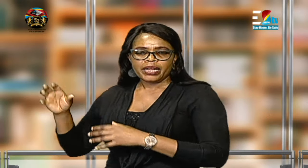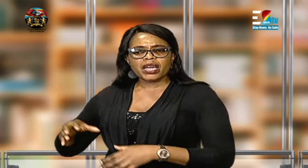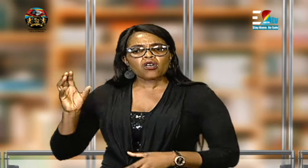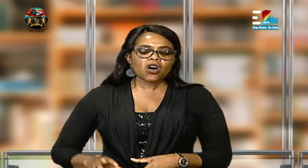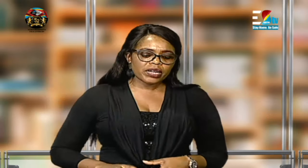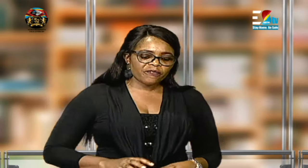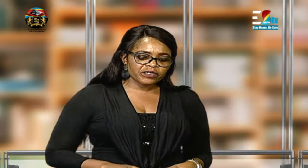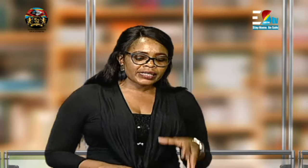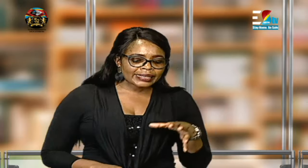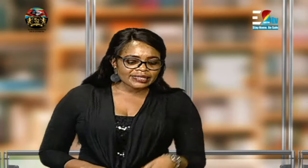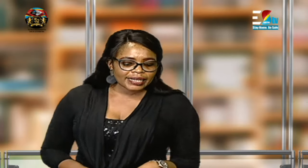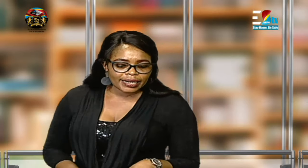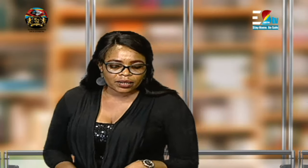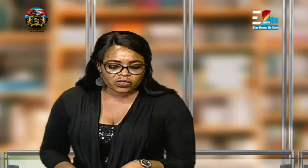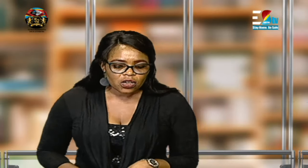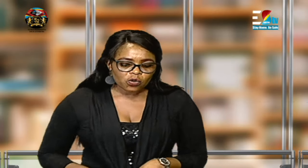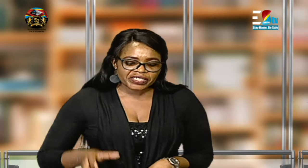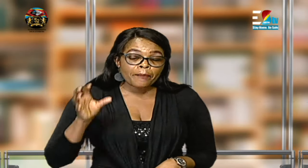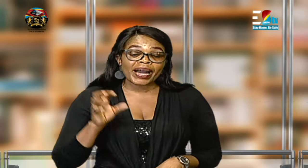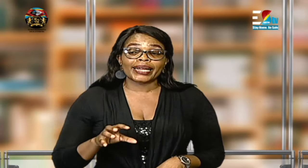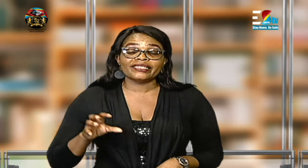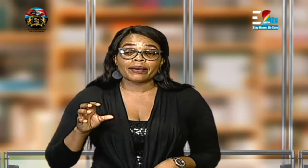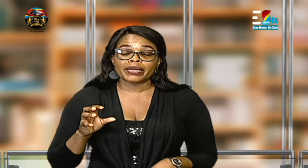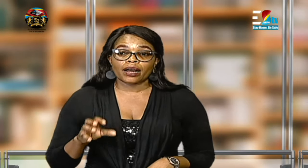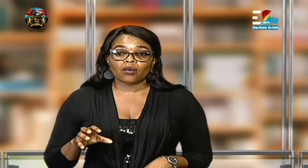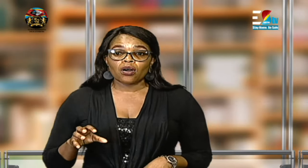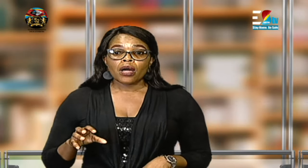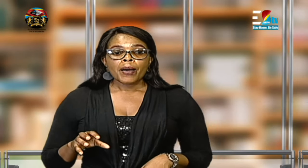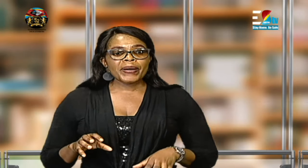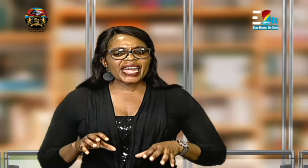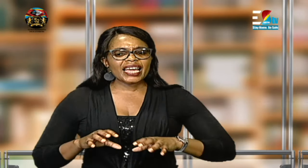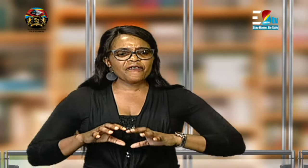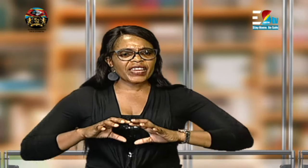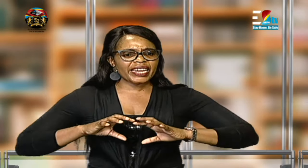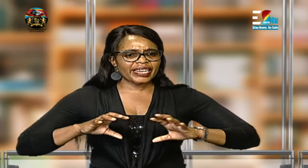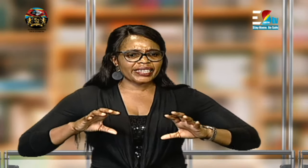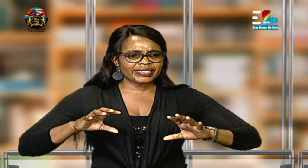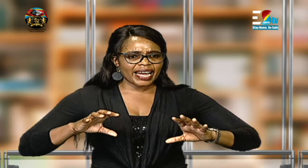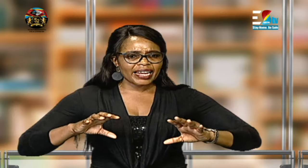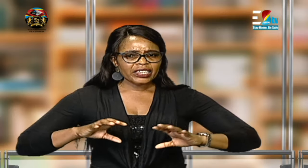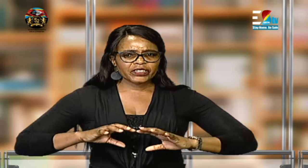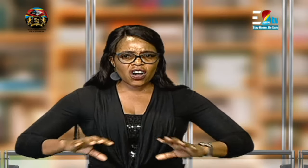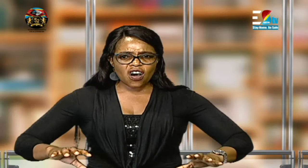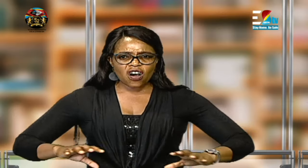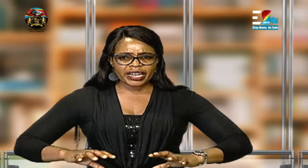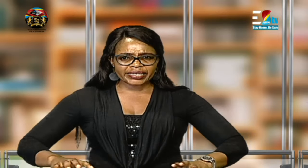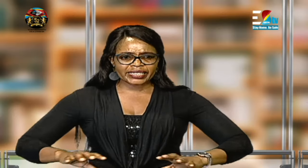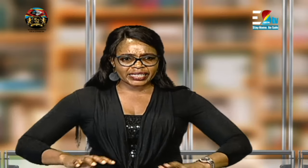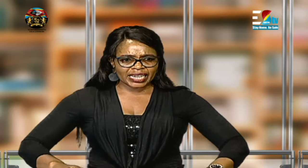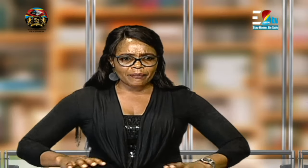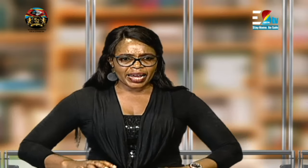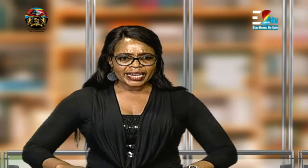enthabeni nakhona mfundzi ngicagcizelela la ukuthi usayibhala lenzaba yakho phela veta